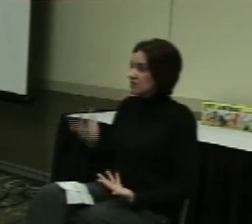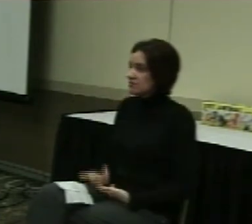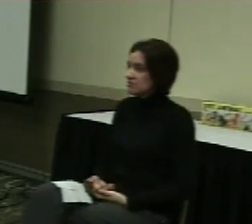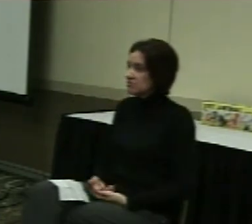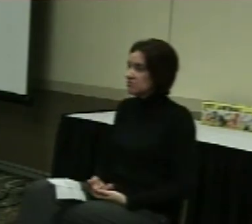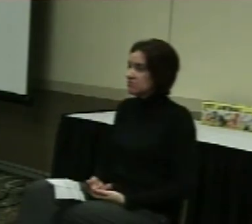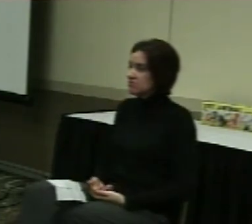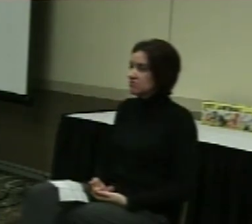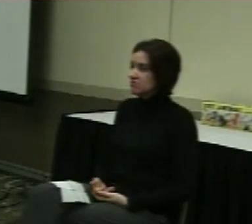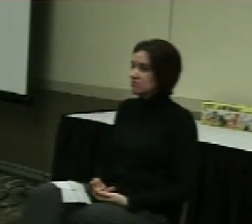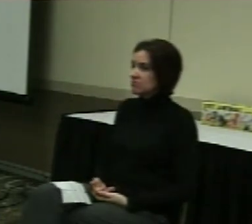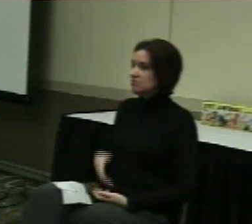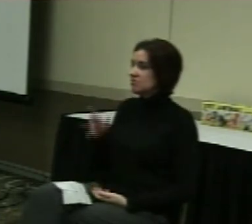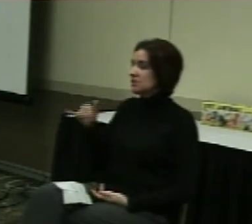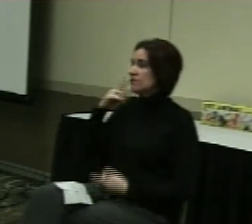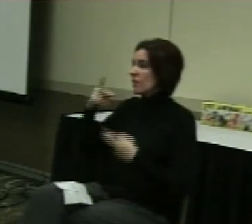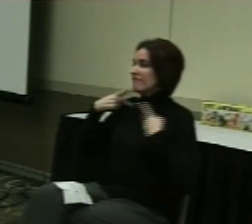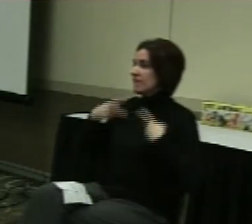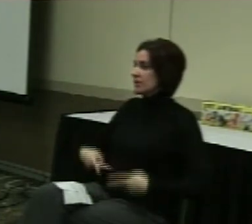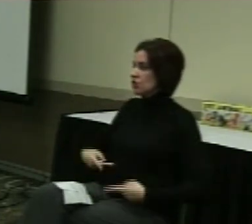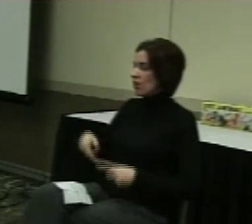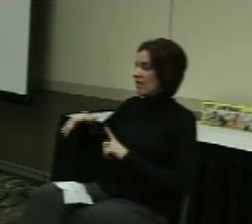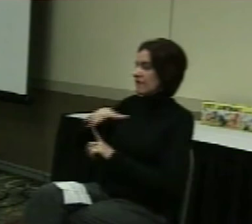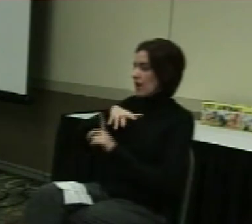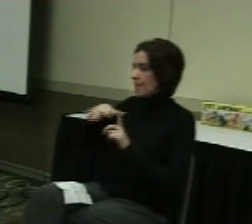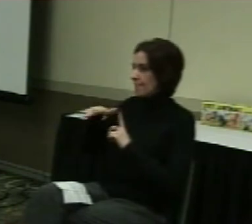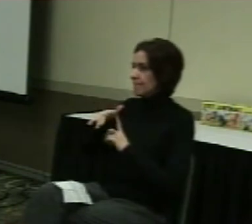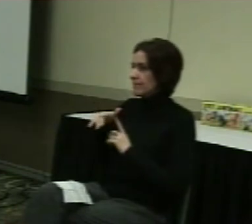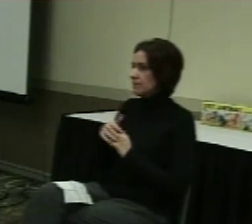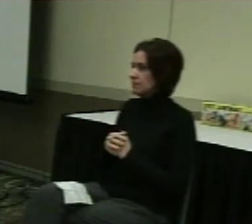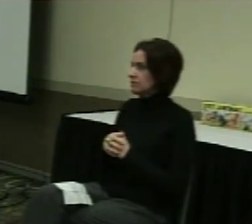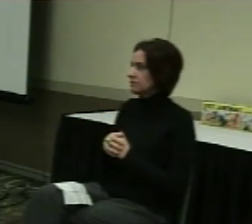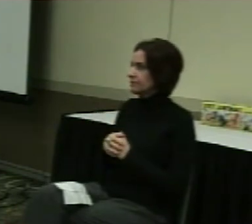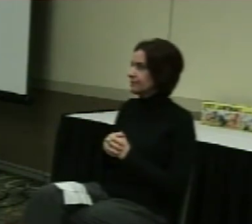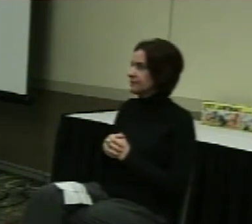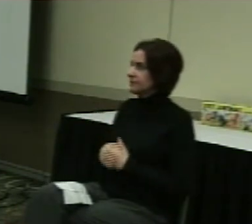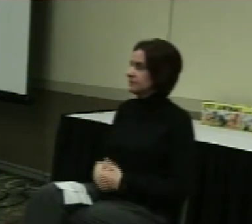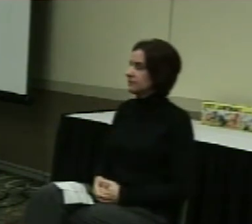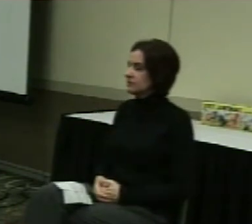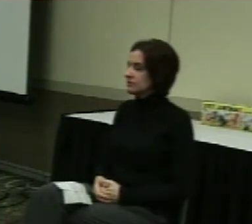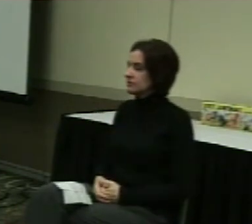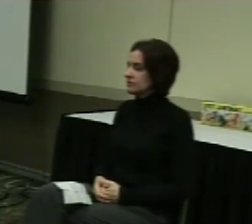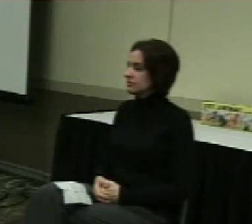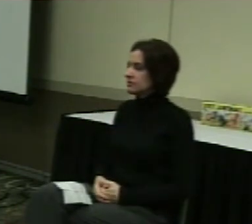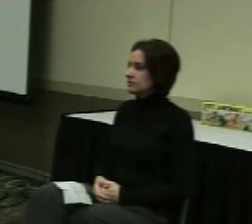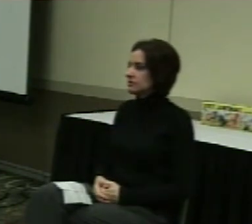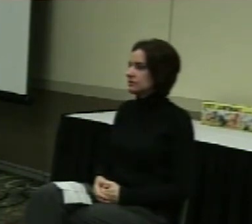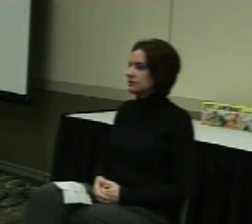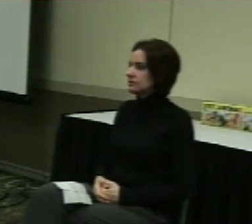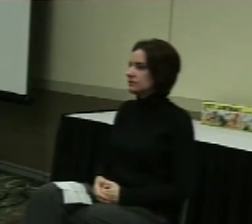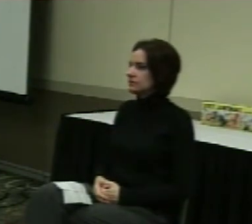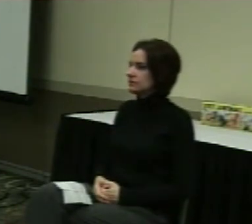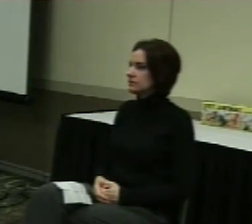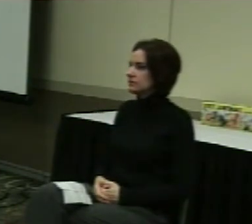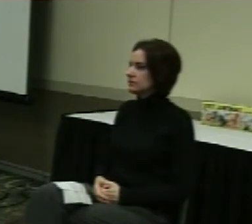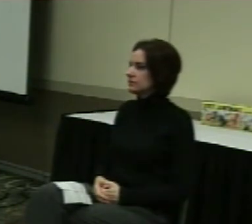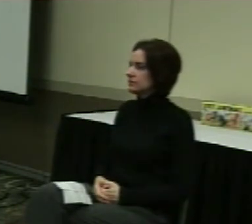aspect of the physical environment that is particularly important for the children you care mostly about